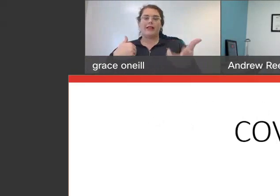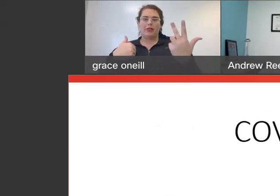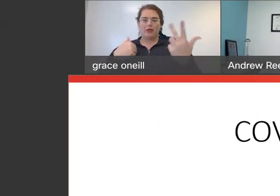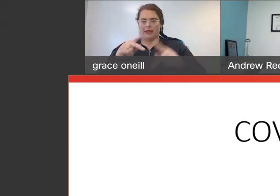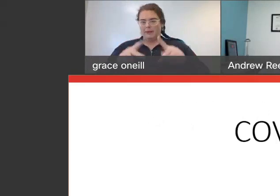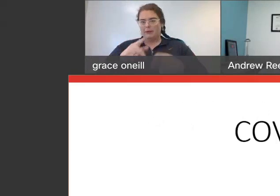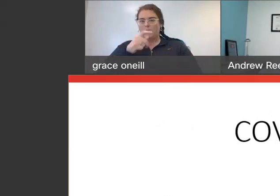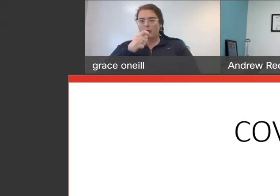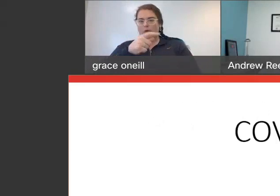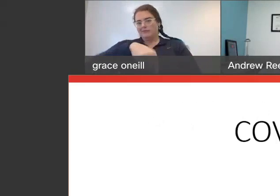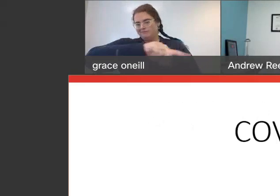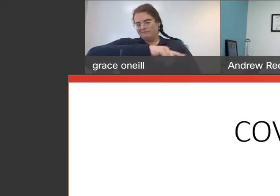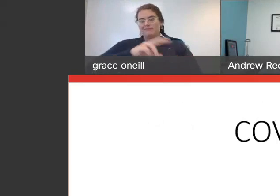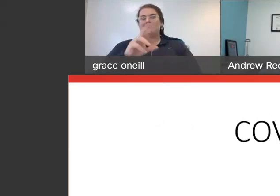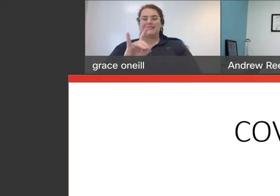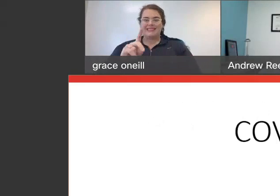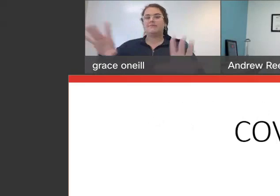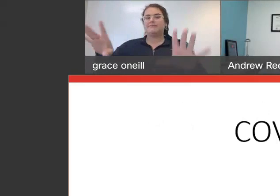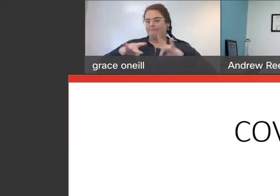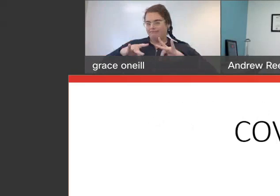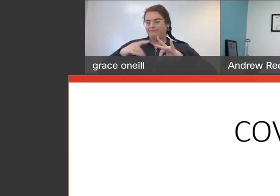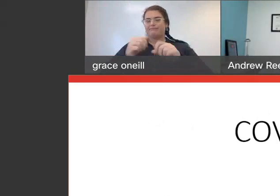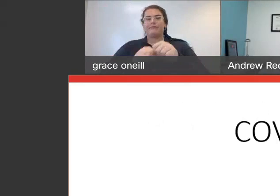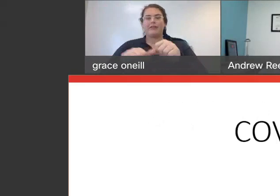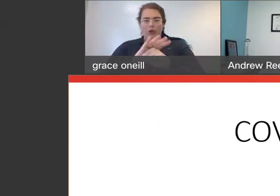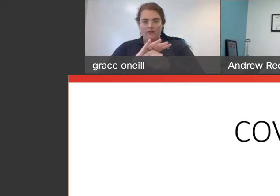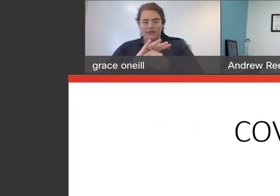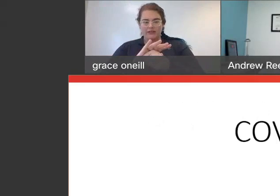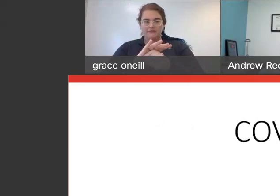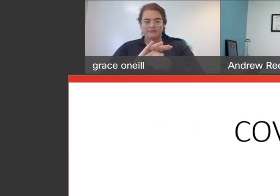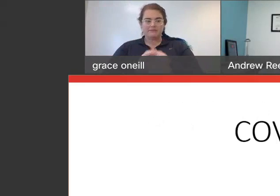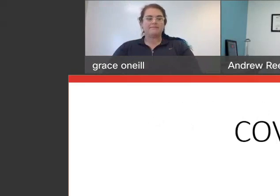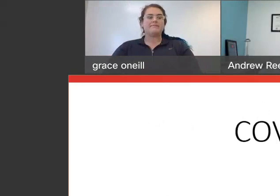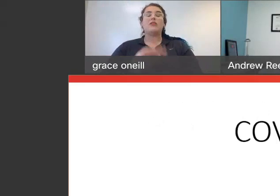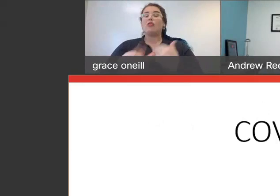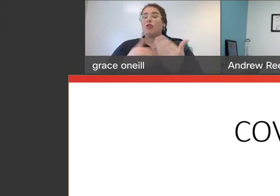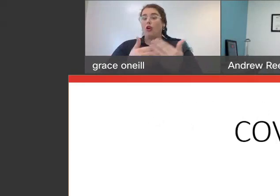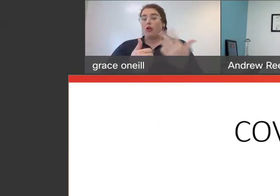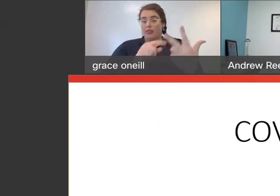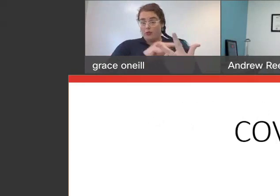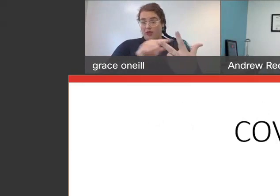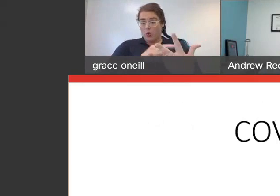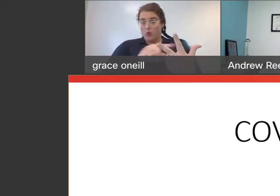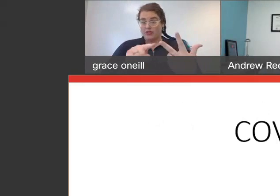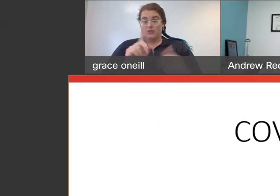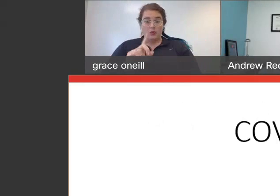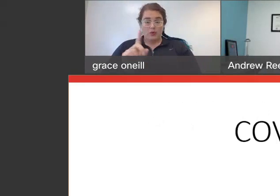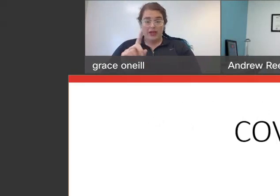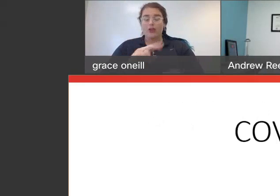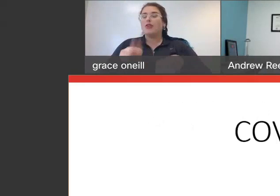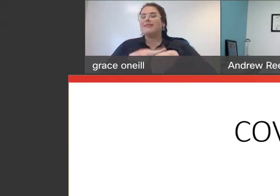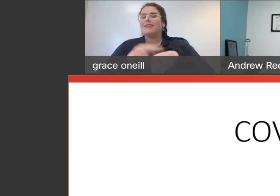who contracted COVID, and all 3 were in natural homes. I know there